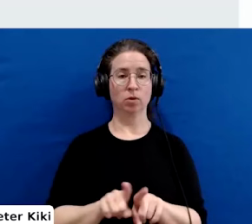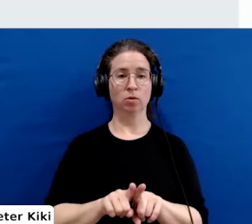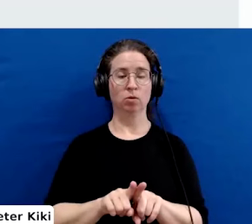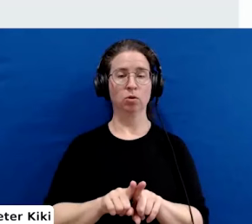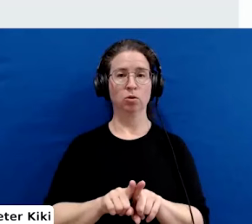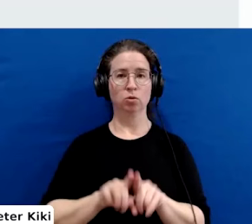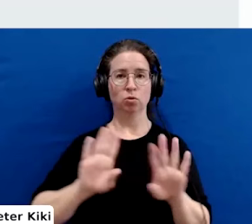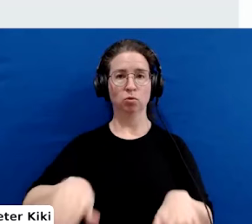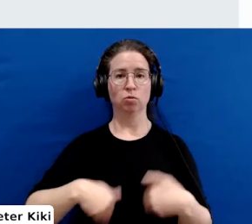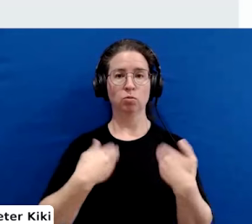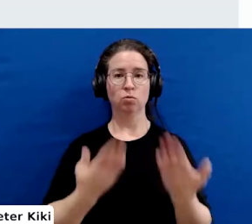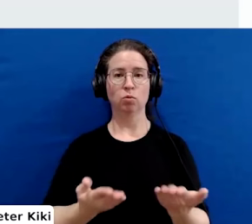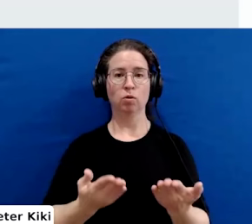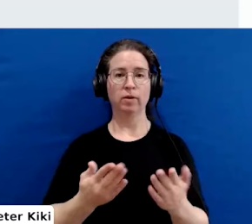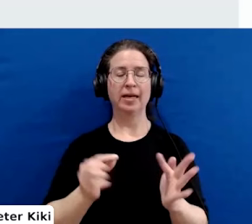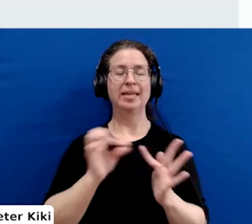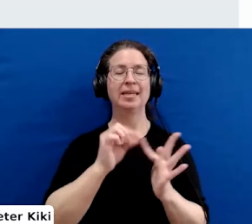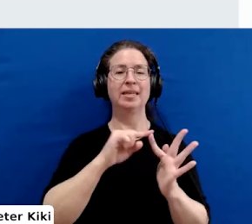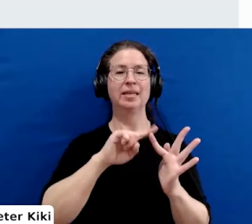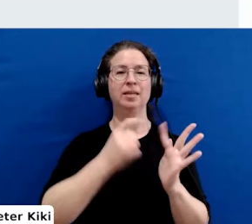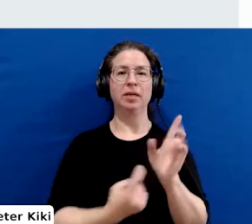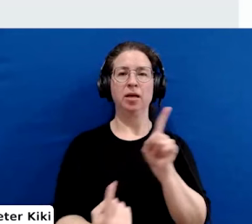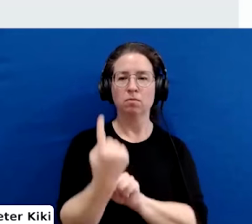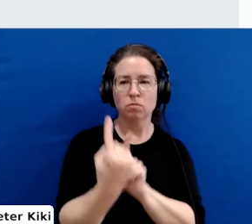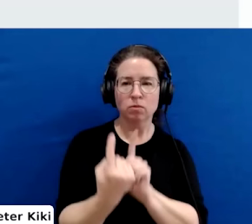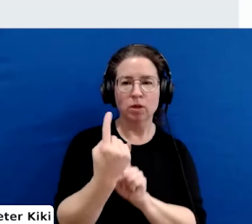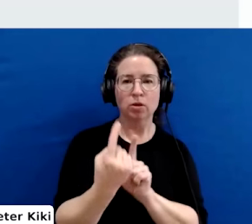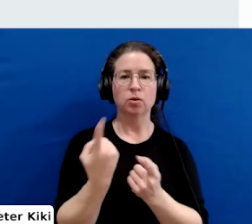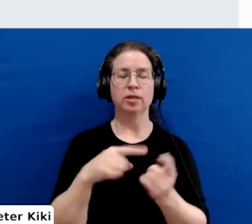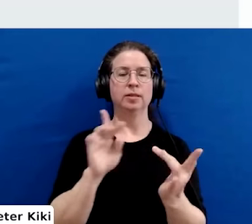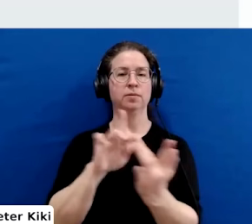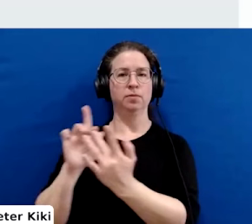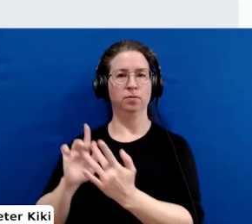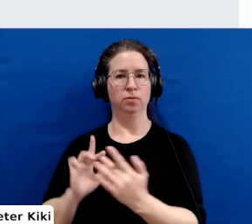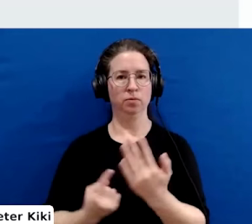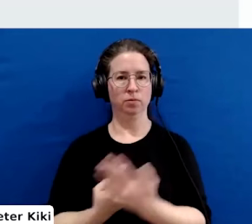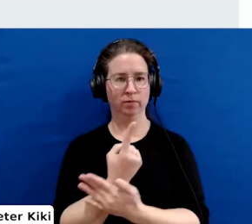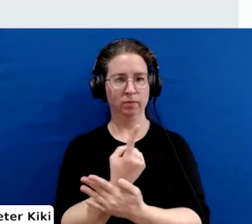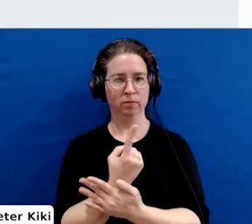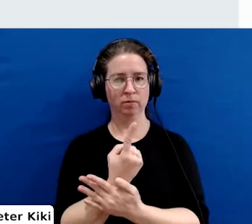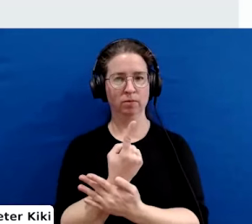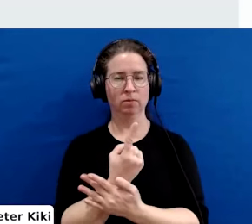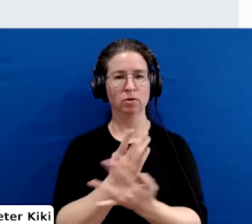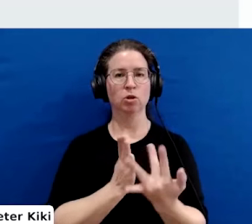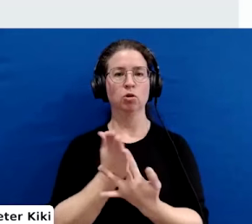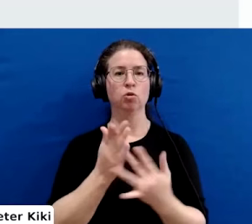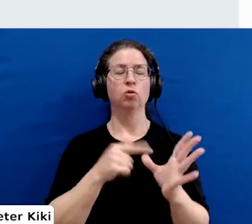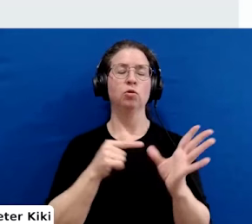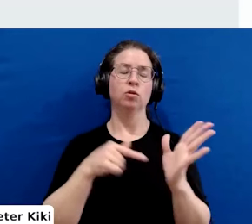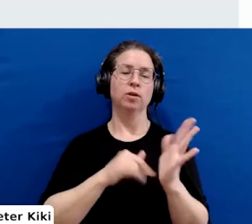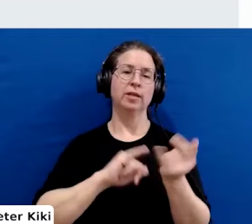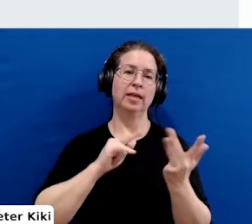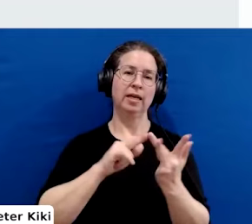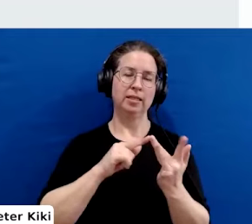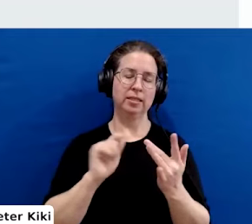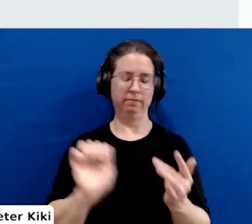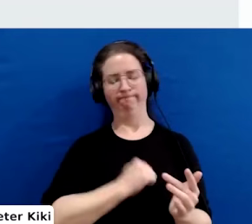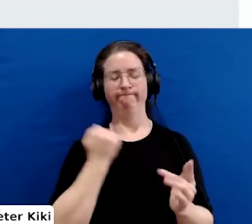We also provide access to peer mentoring and networking events through ATSI ourselves and our